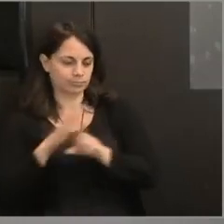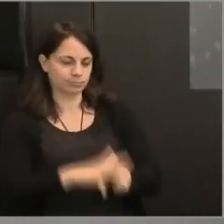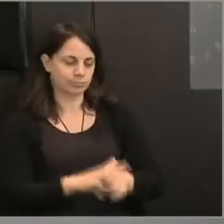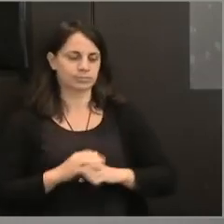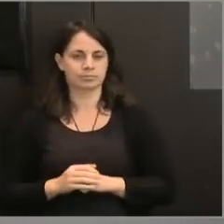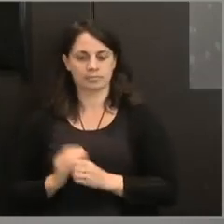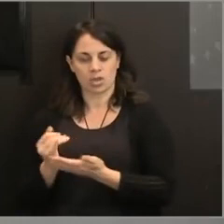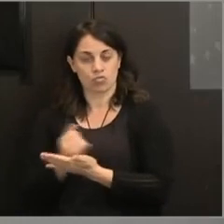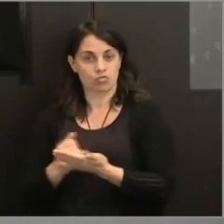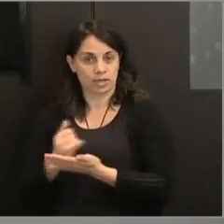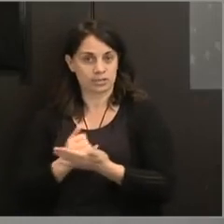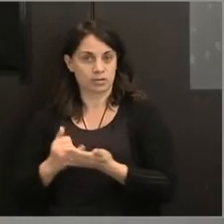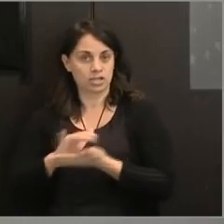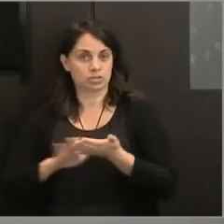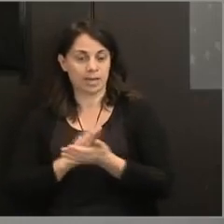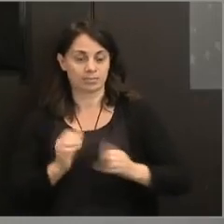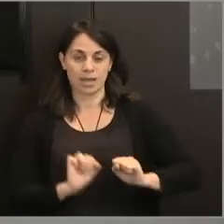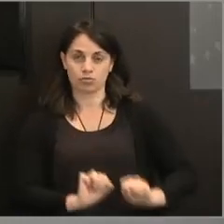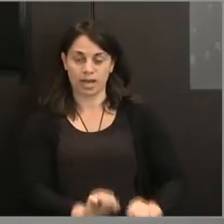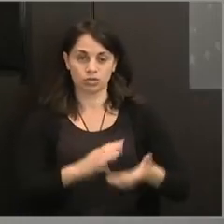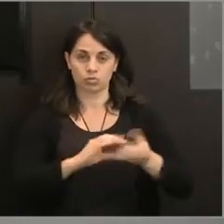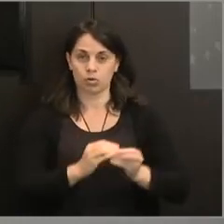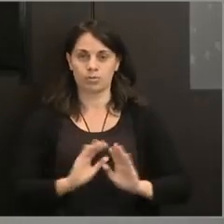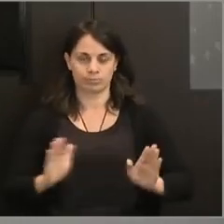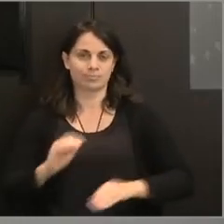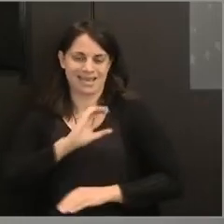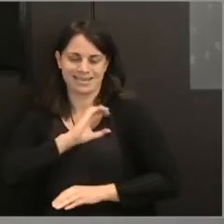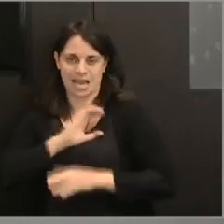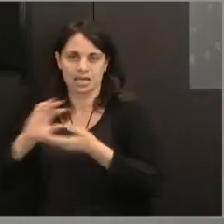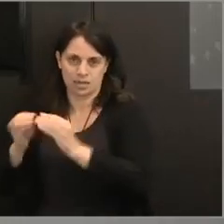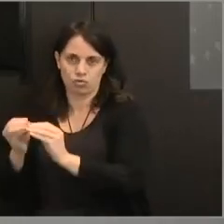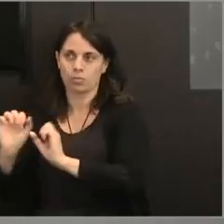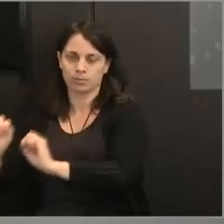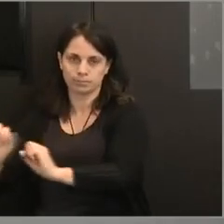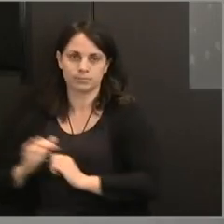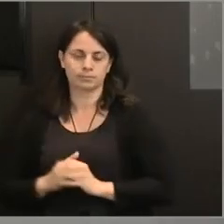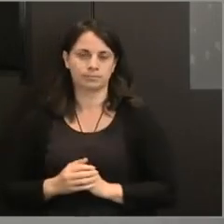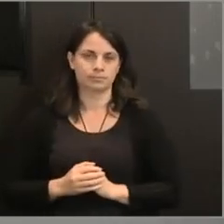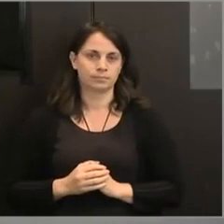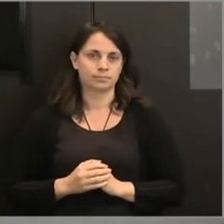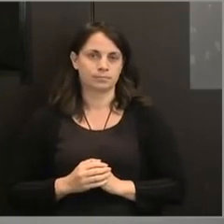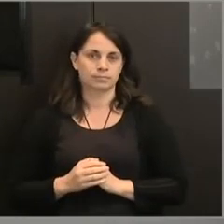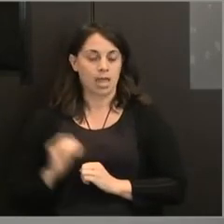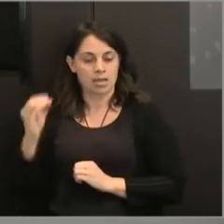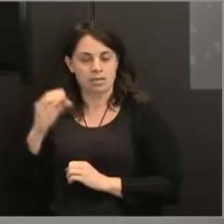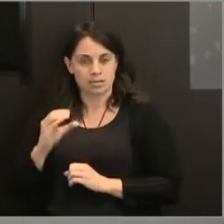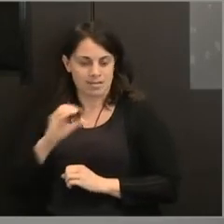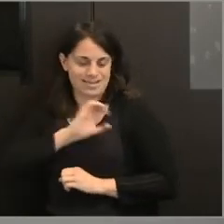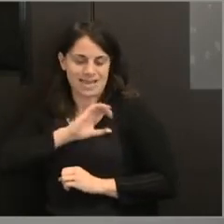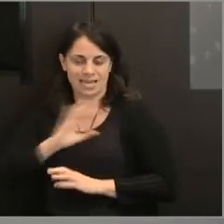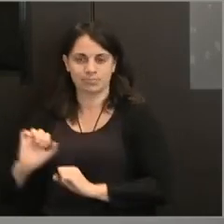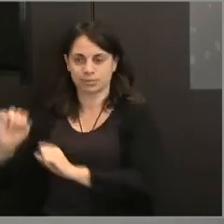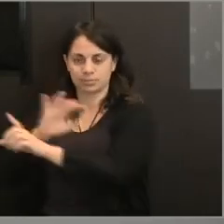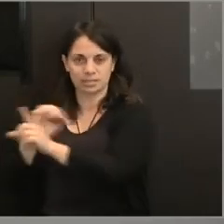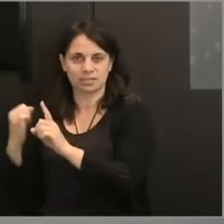Reconciliation is not an Aboriginal problem, it is a Canadian one. Virtually all aspects of Canadian society